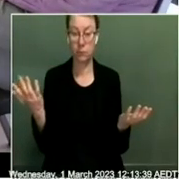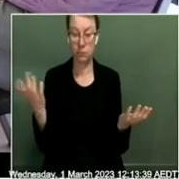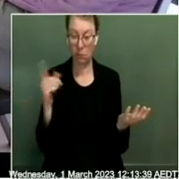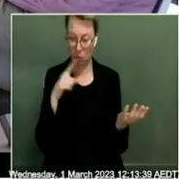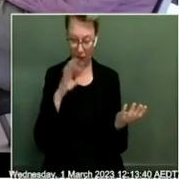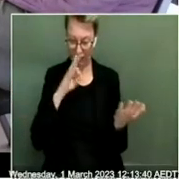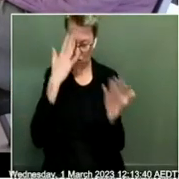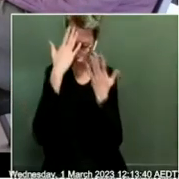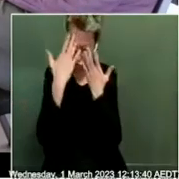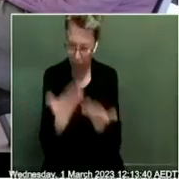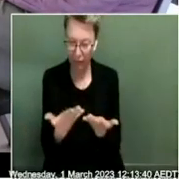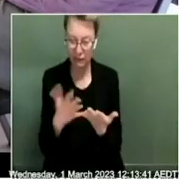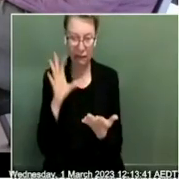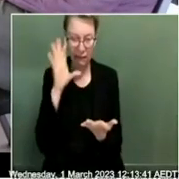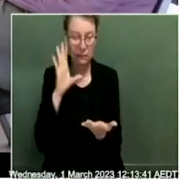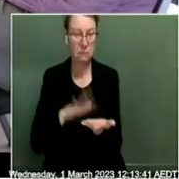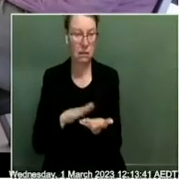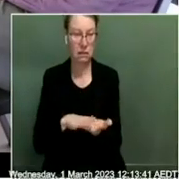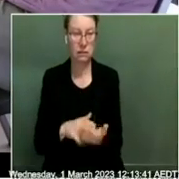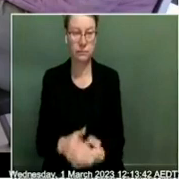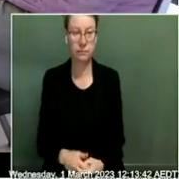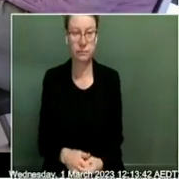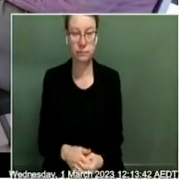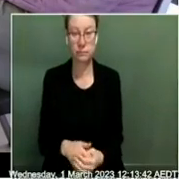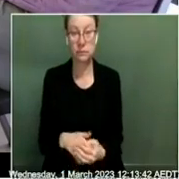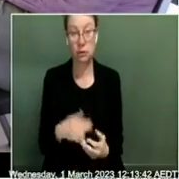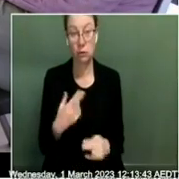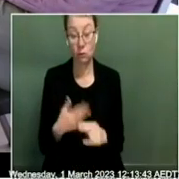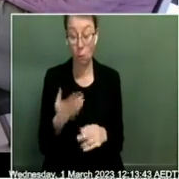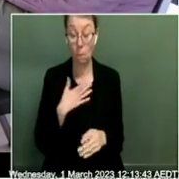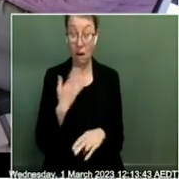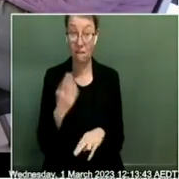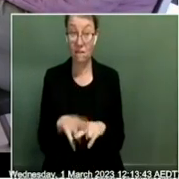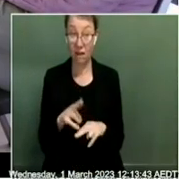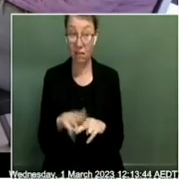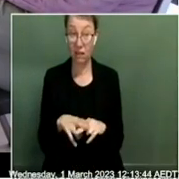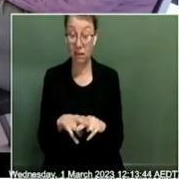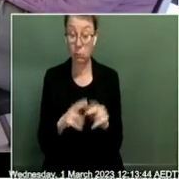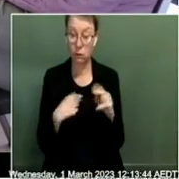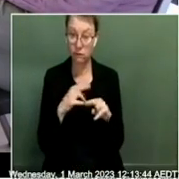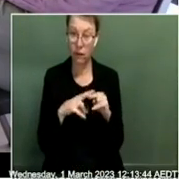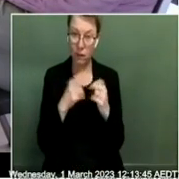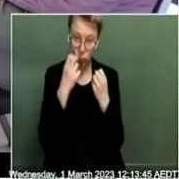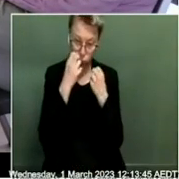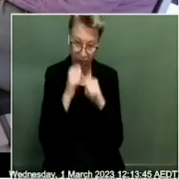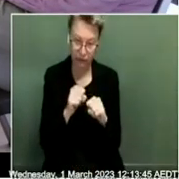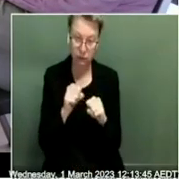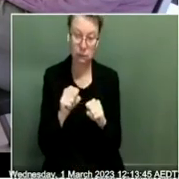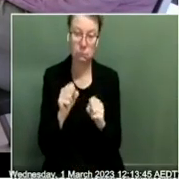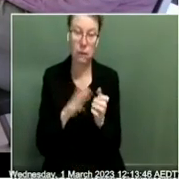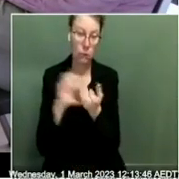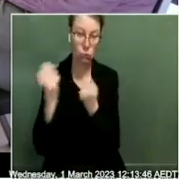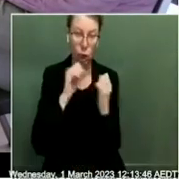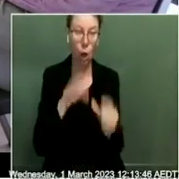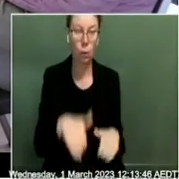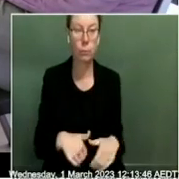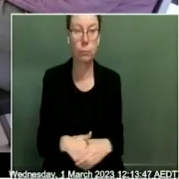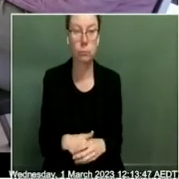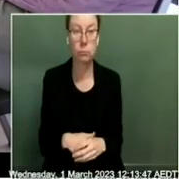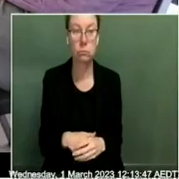So for him as well, because he protected her and brought her home. So she lived a good life with her kids and